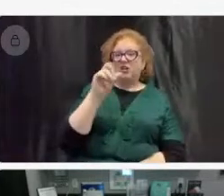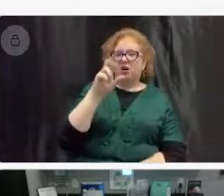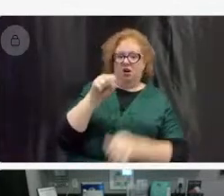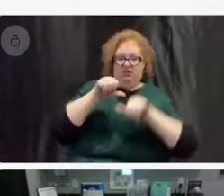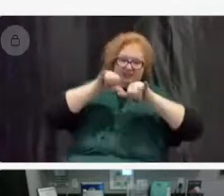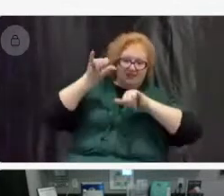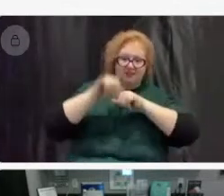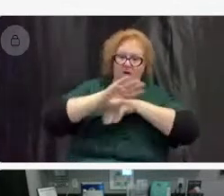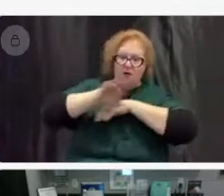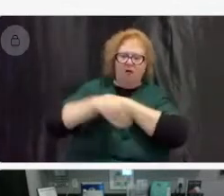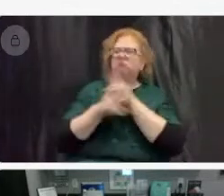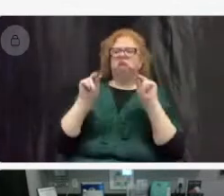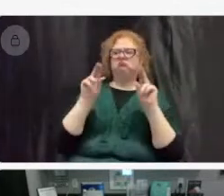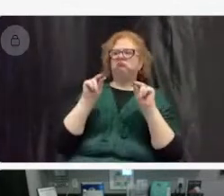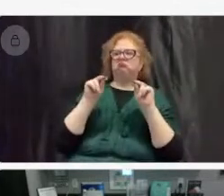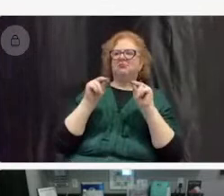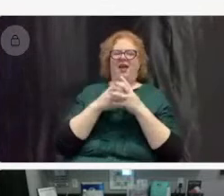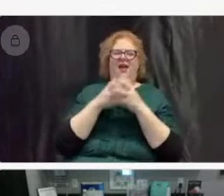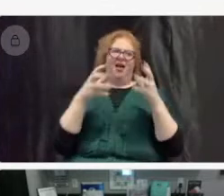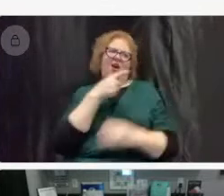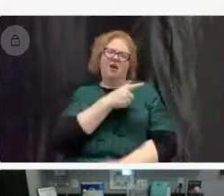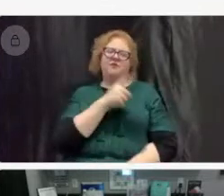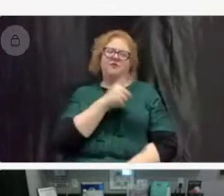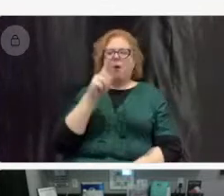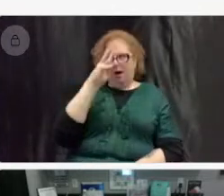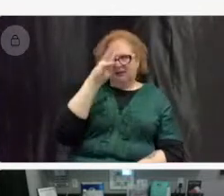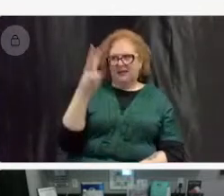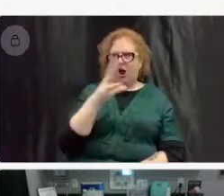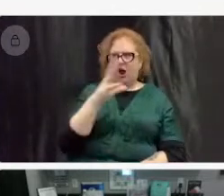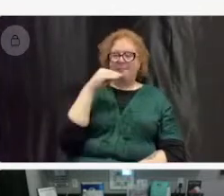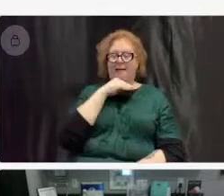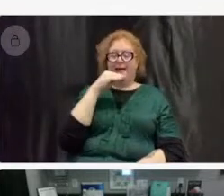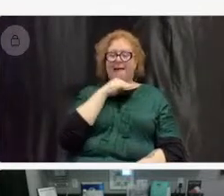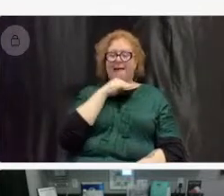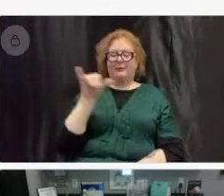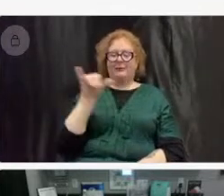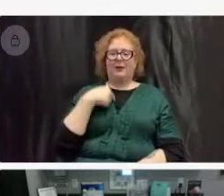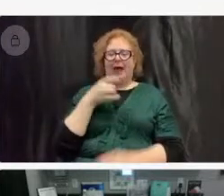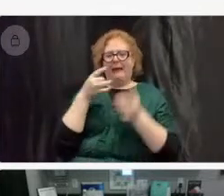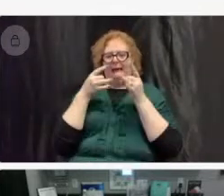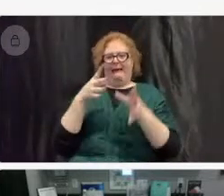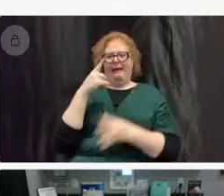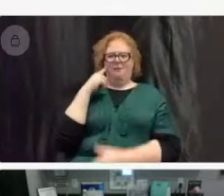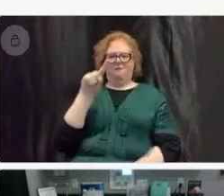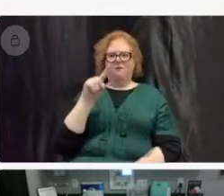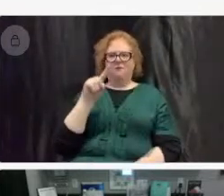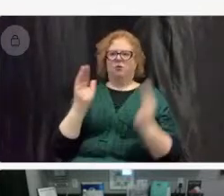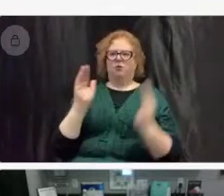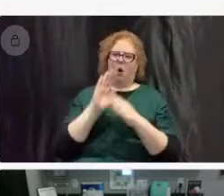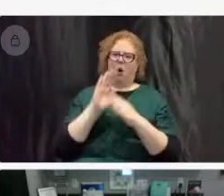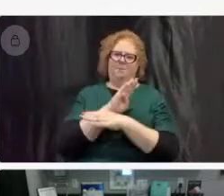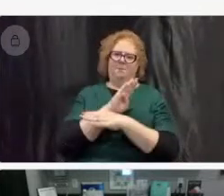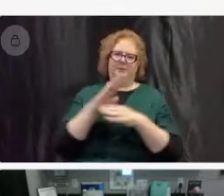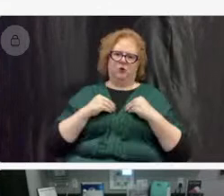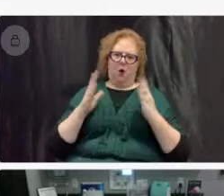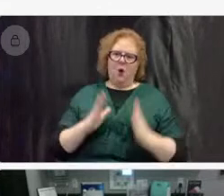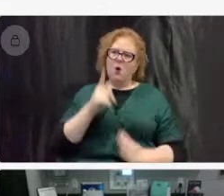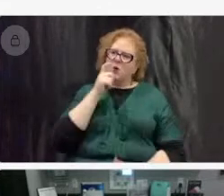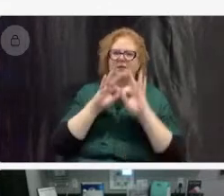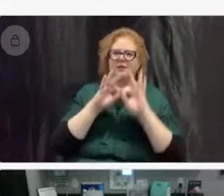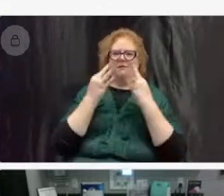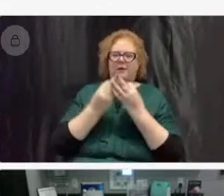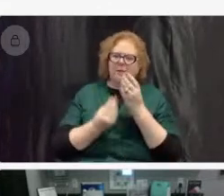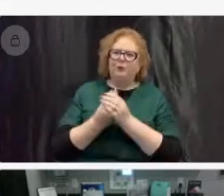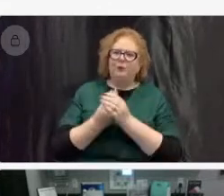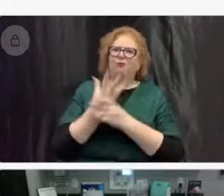this is exaggeration and lies. So I really hate that for these small business owners. A family, growing family, just trying to make it in the